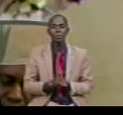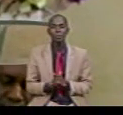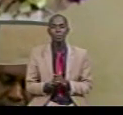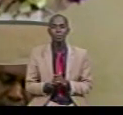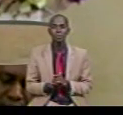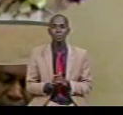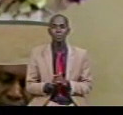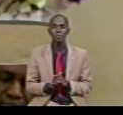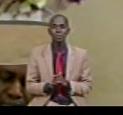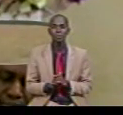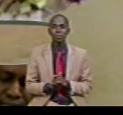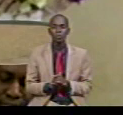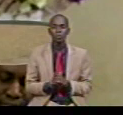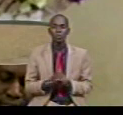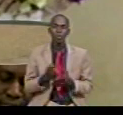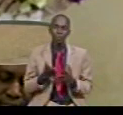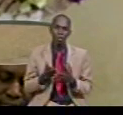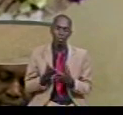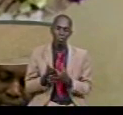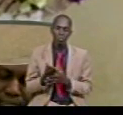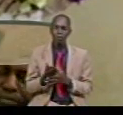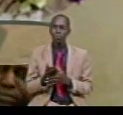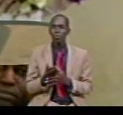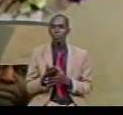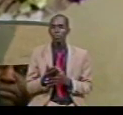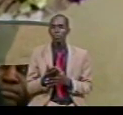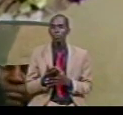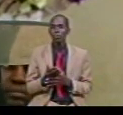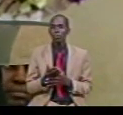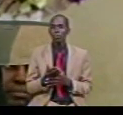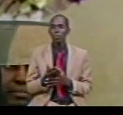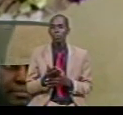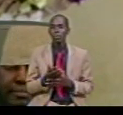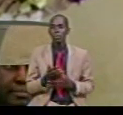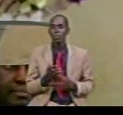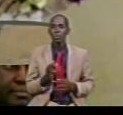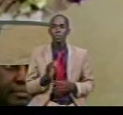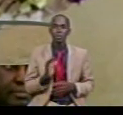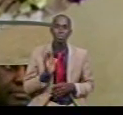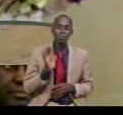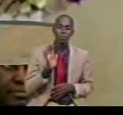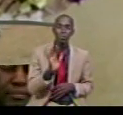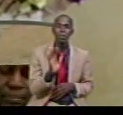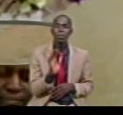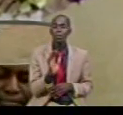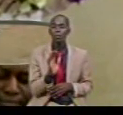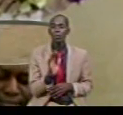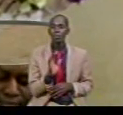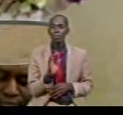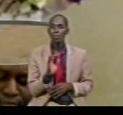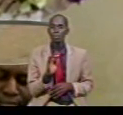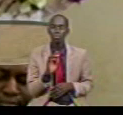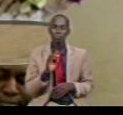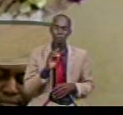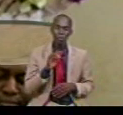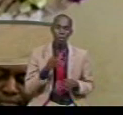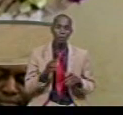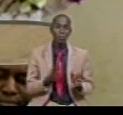Through your foresight and distinctive leadership style,